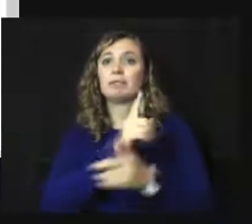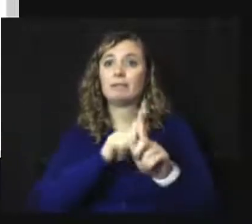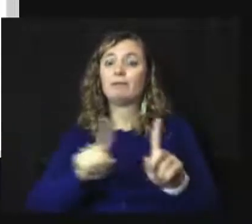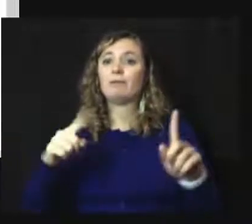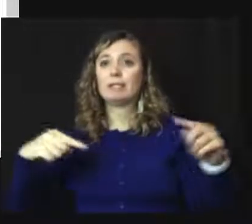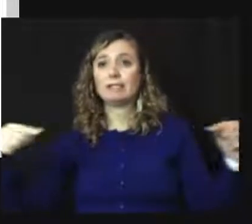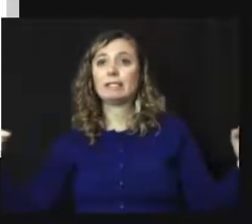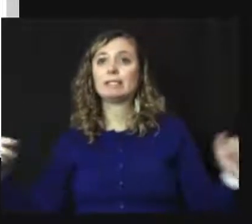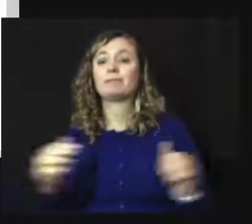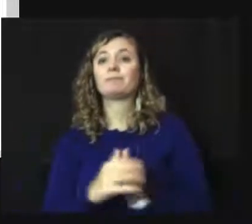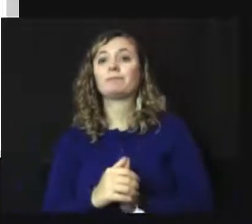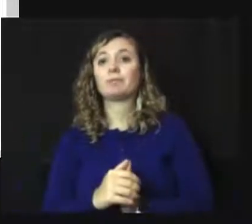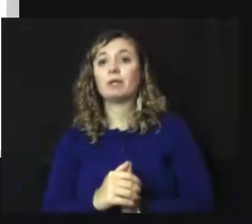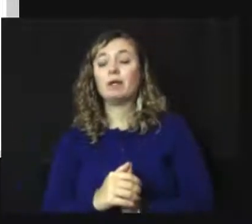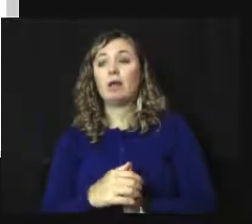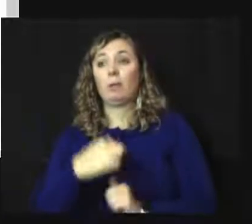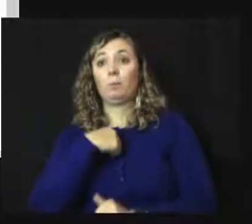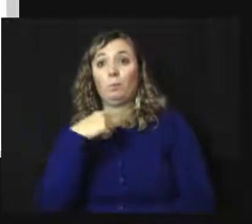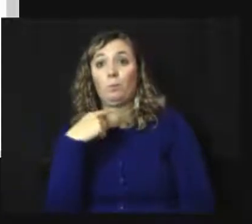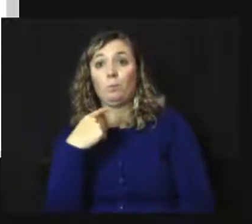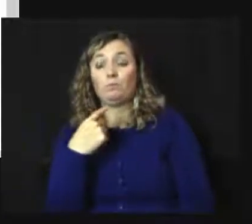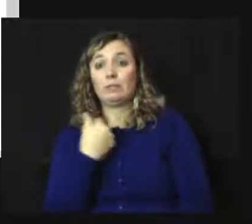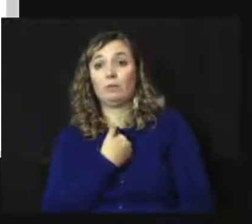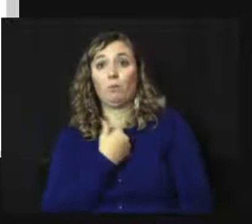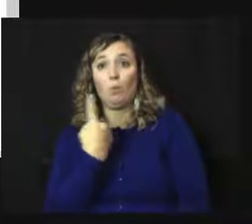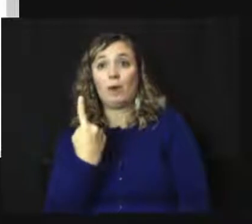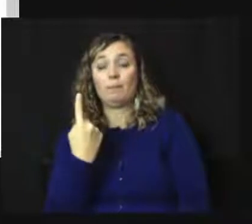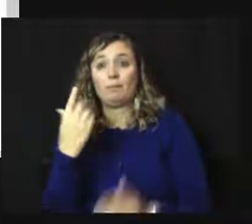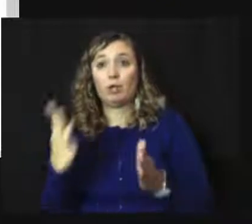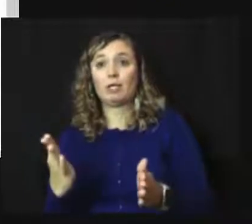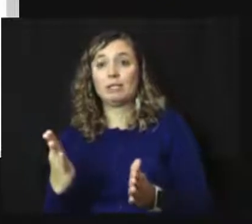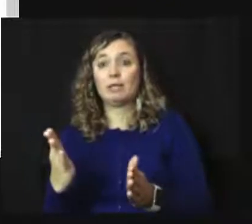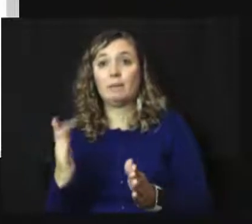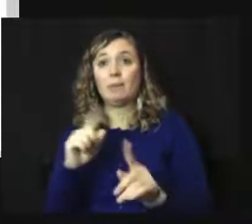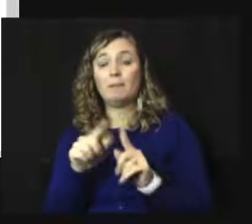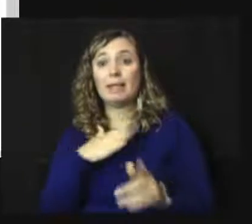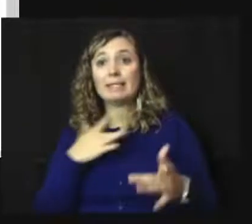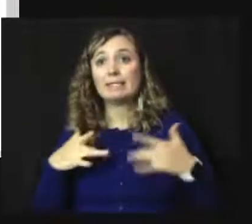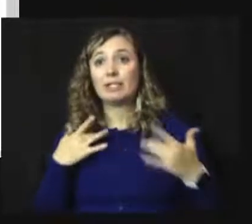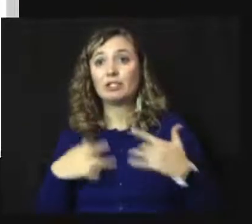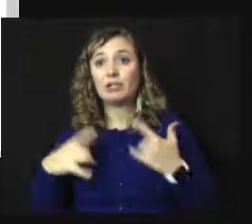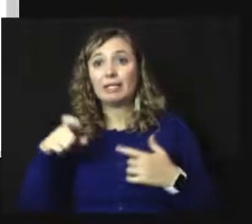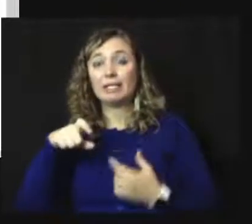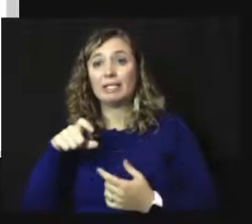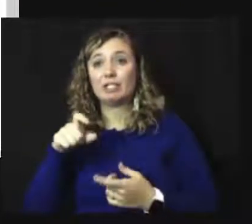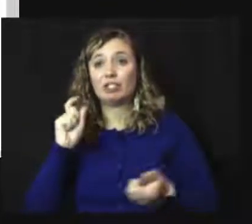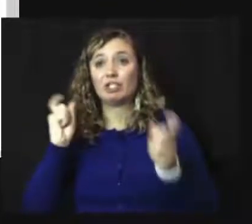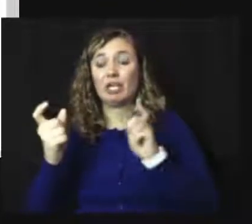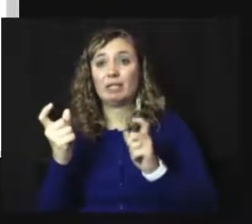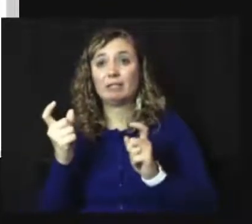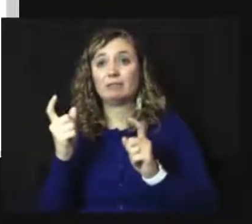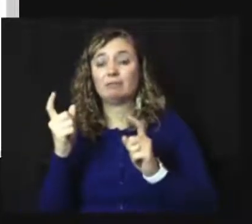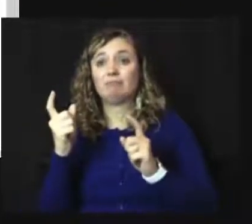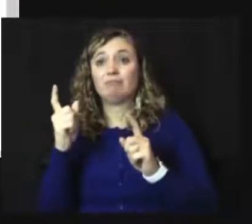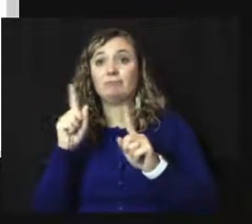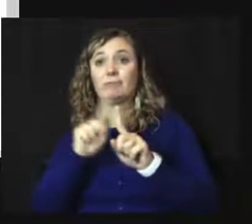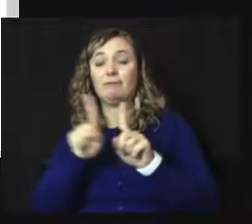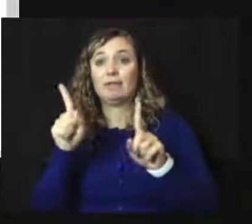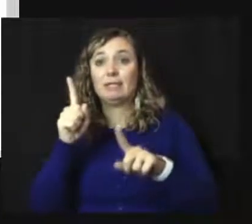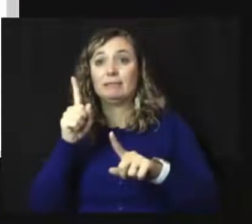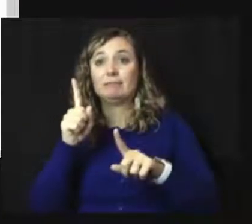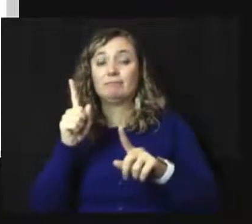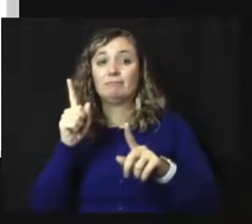even though I'm only one person, my sensory needs change from day to day. Sometimes I need lots of light pressure or